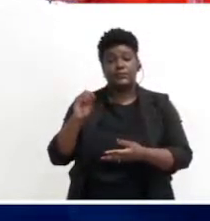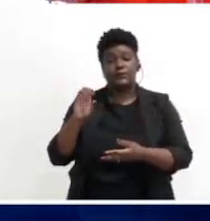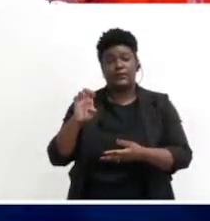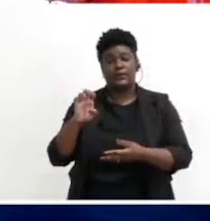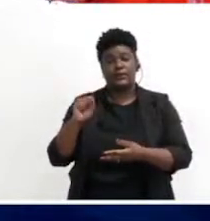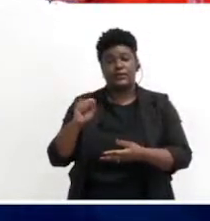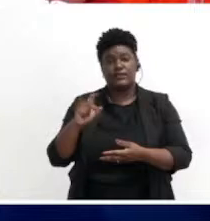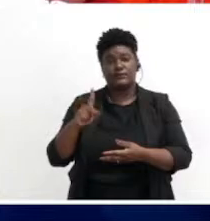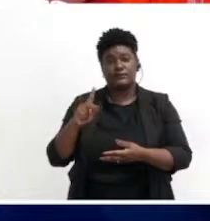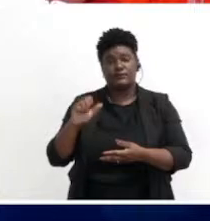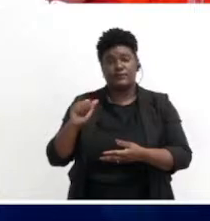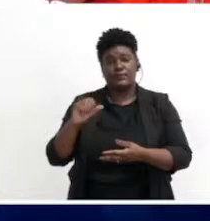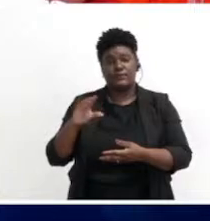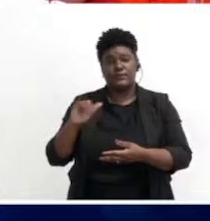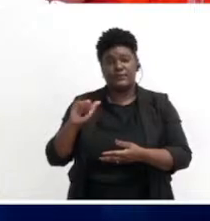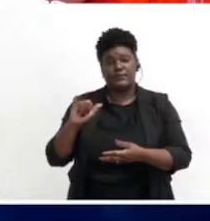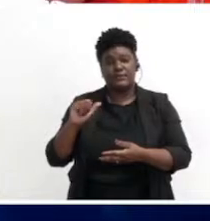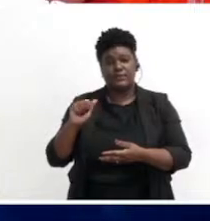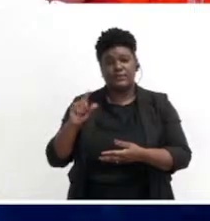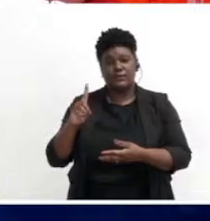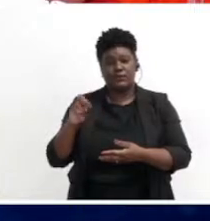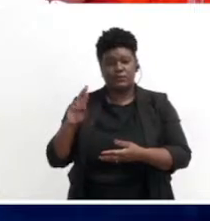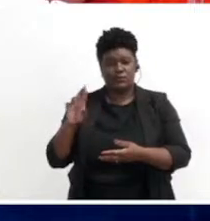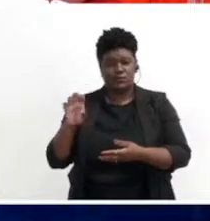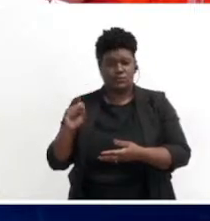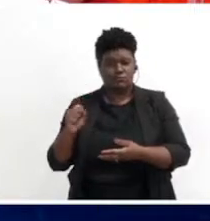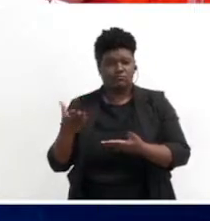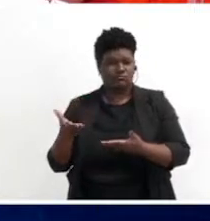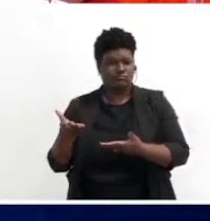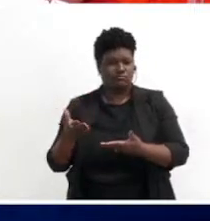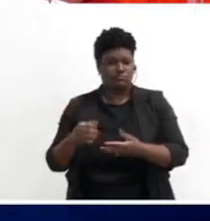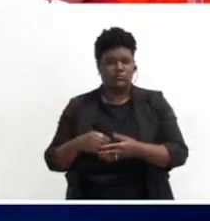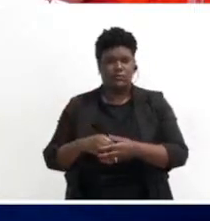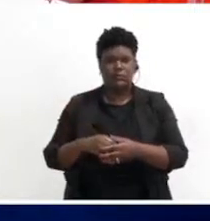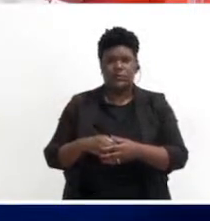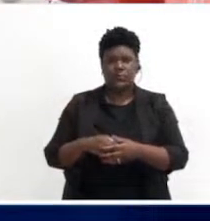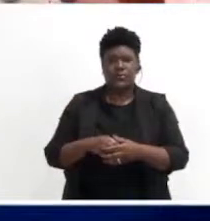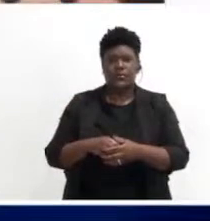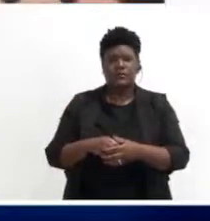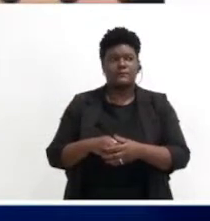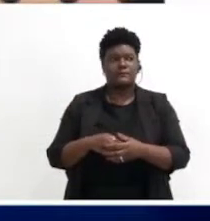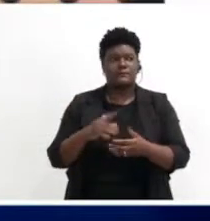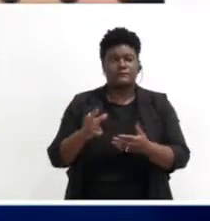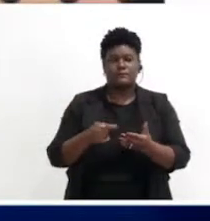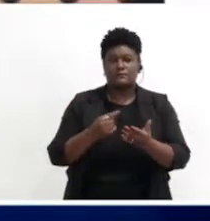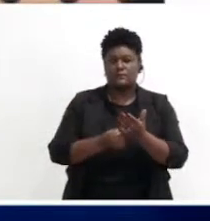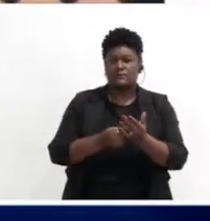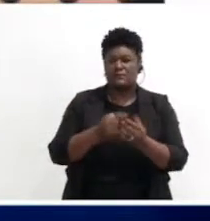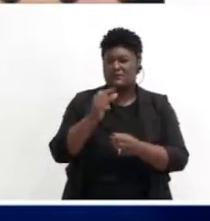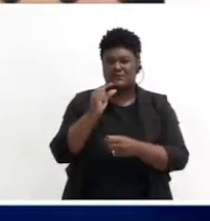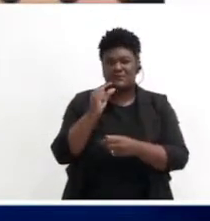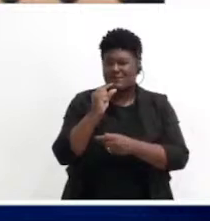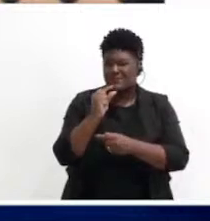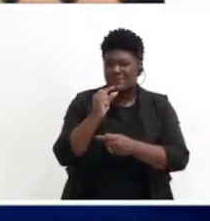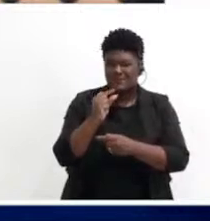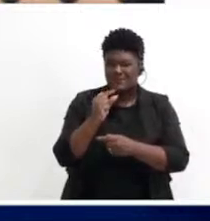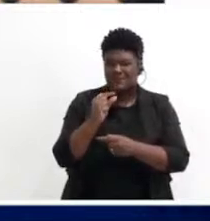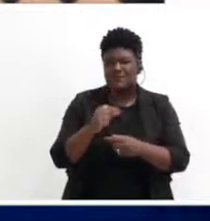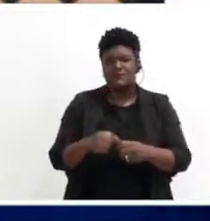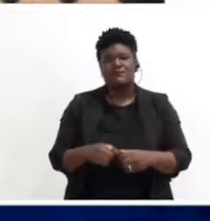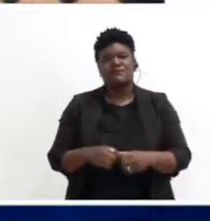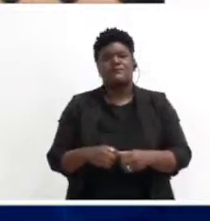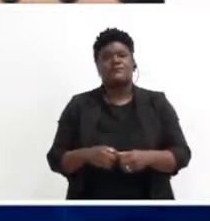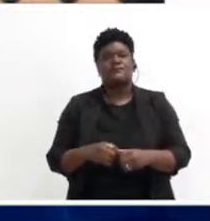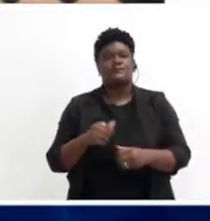versus a standard bump, but essentially it's a very tight pitch, a small bump. So an example might be 10